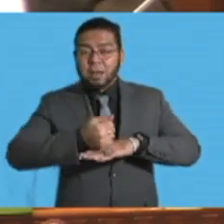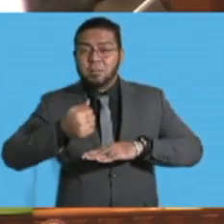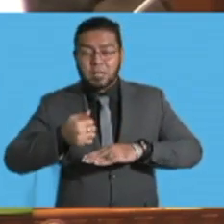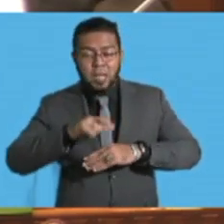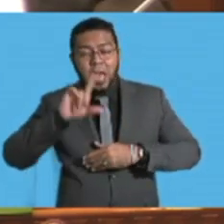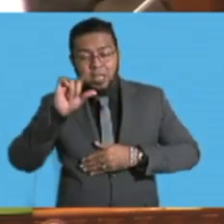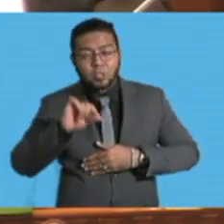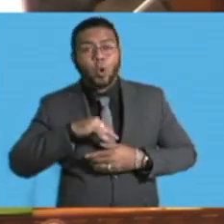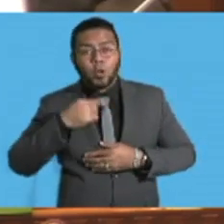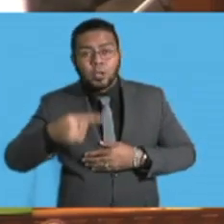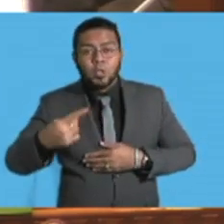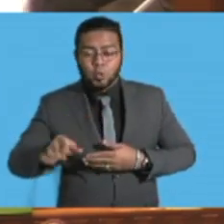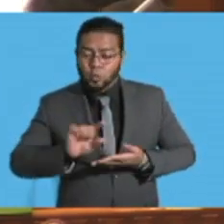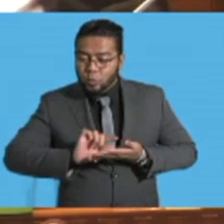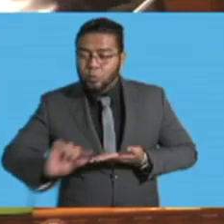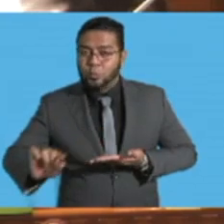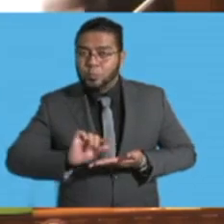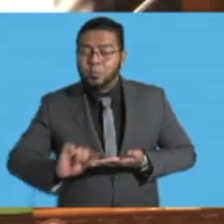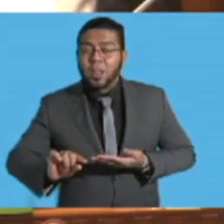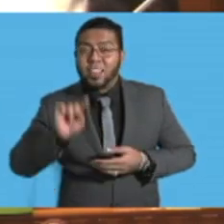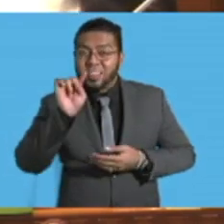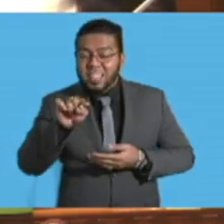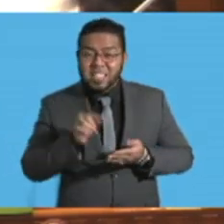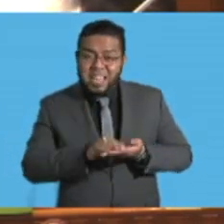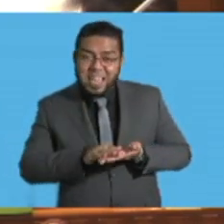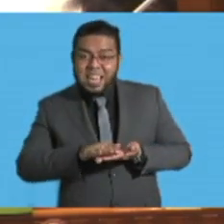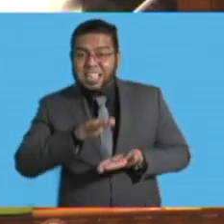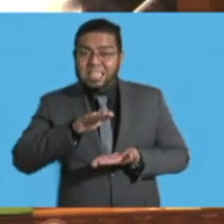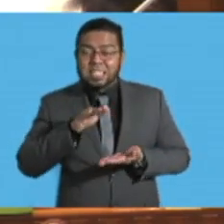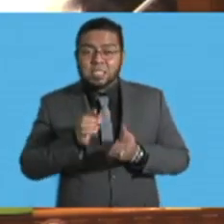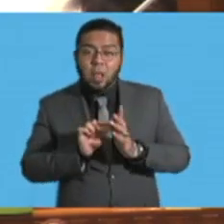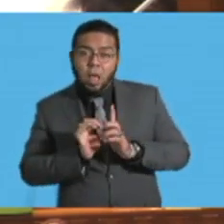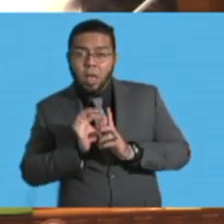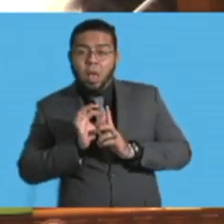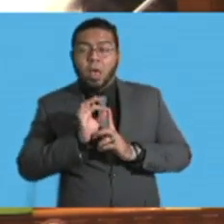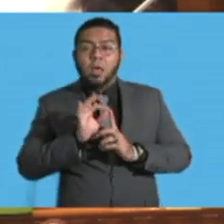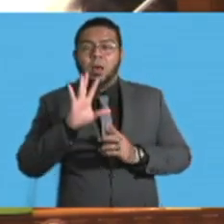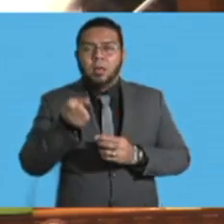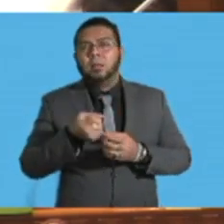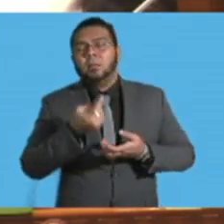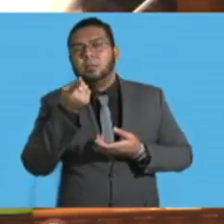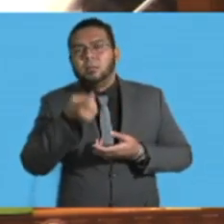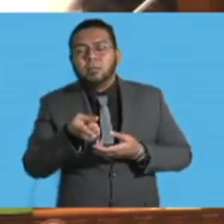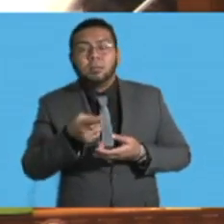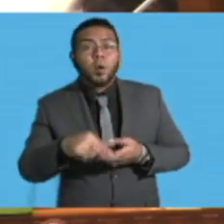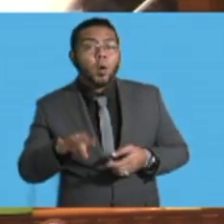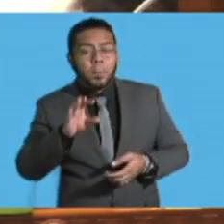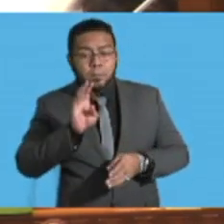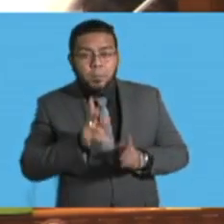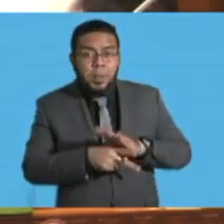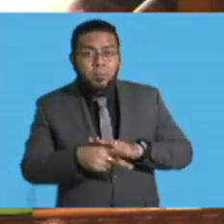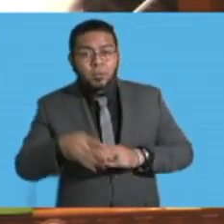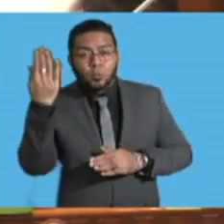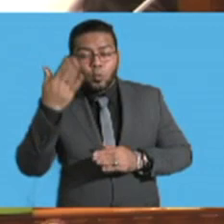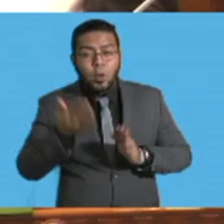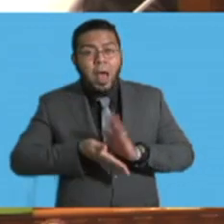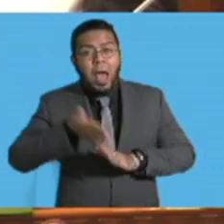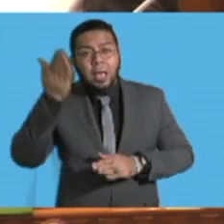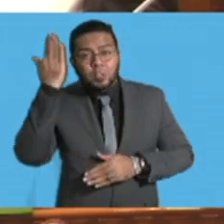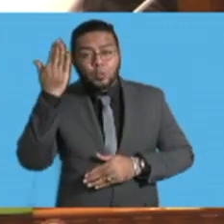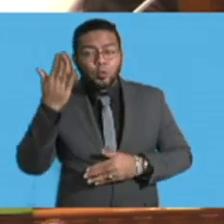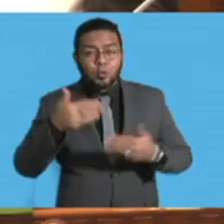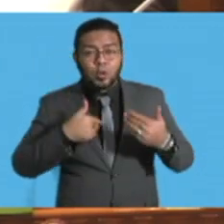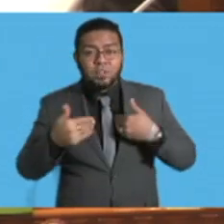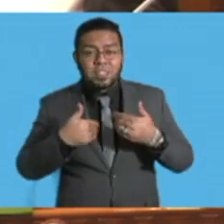on it. These increased spending encourage the students of Fiji in primary school, high schools, universities, and